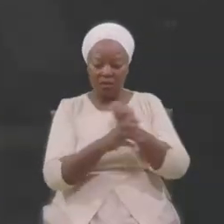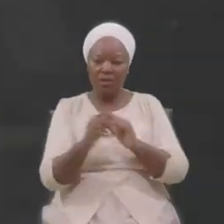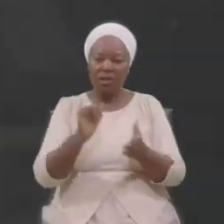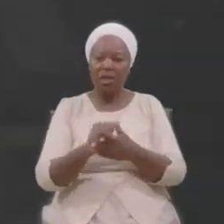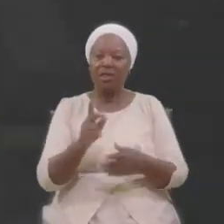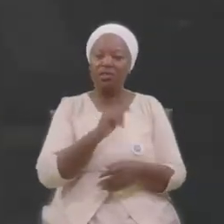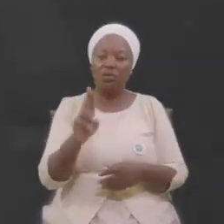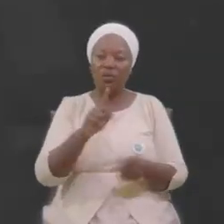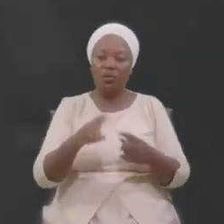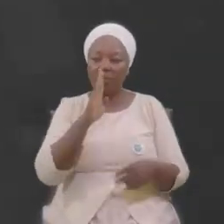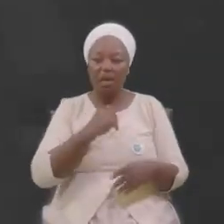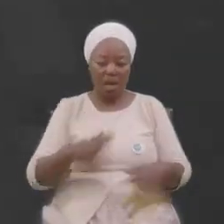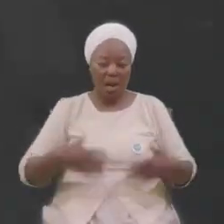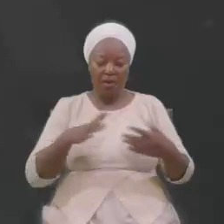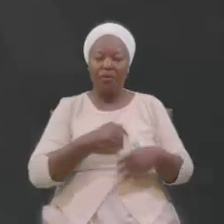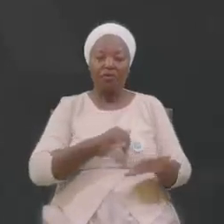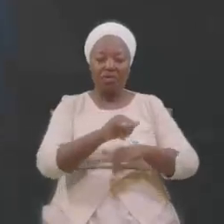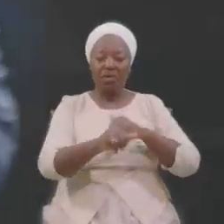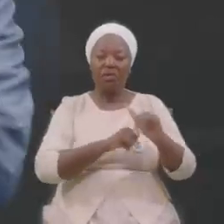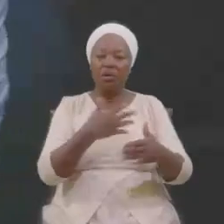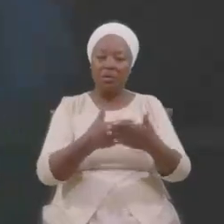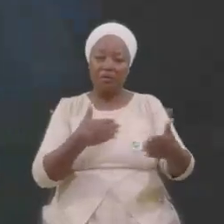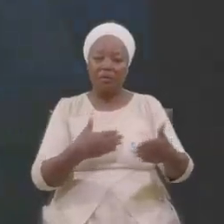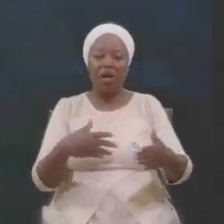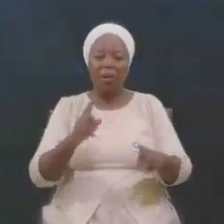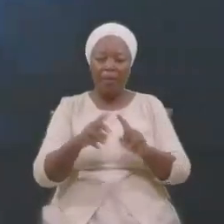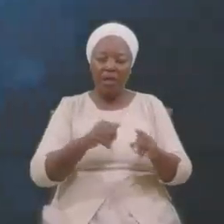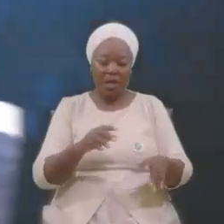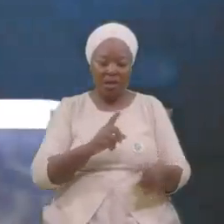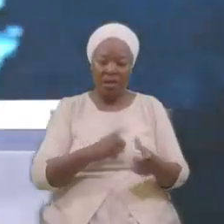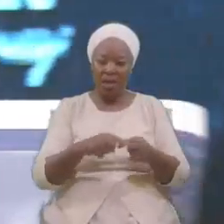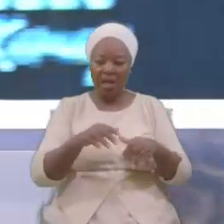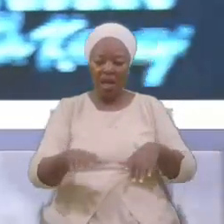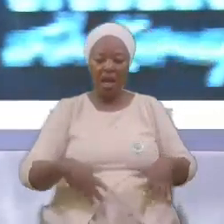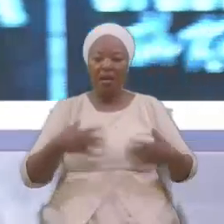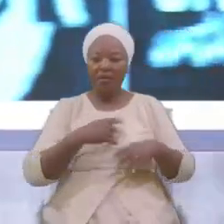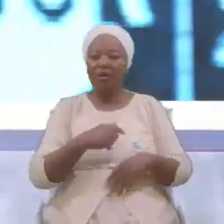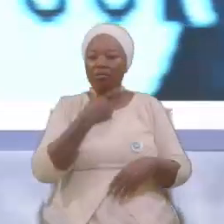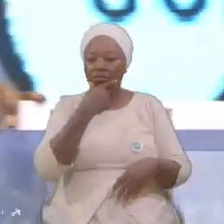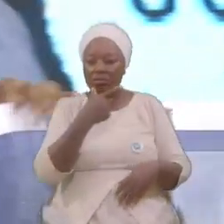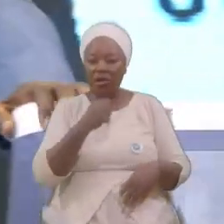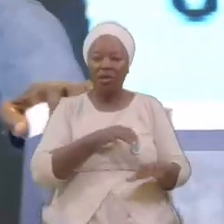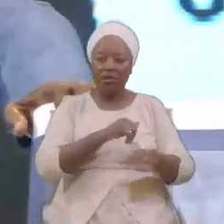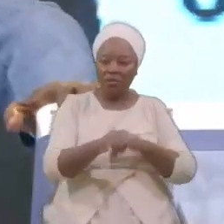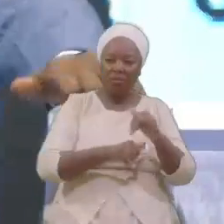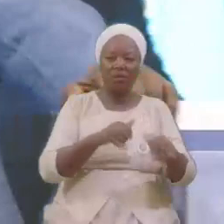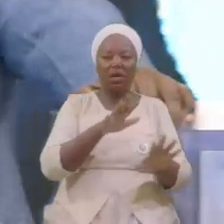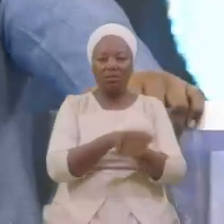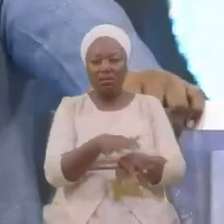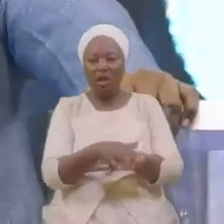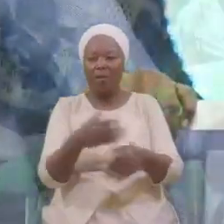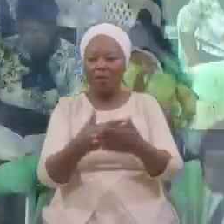of deception, a life of hypocrisy, but now, because